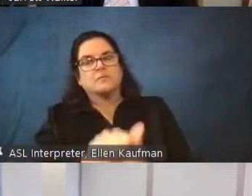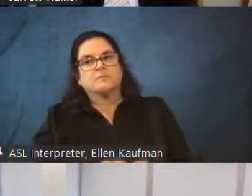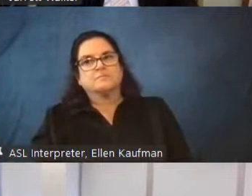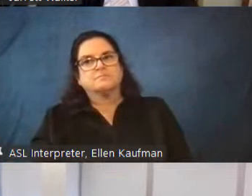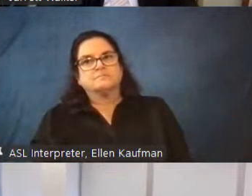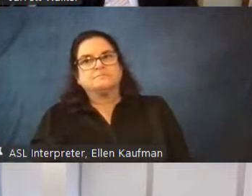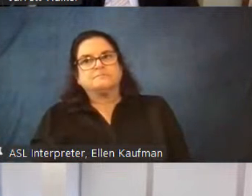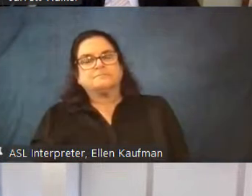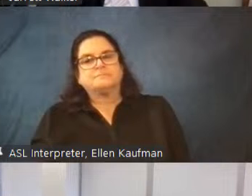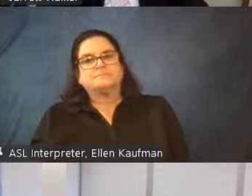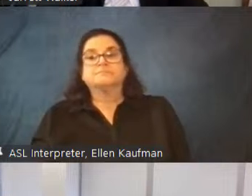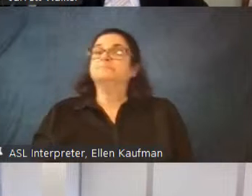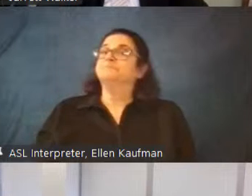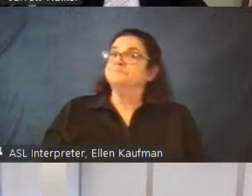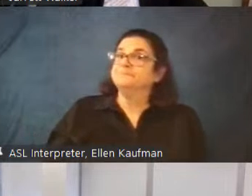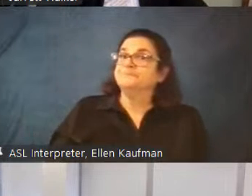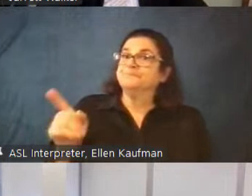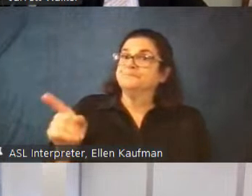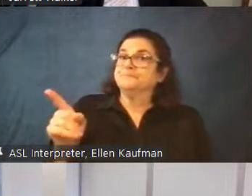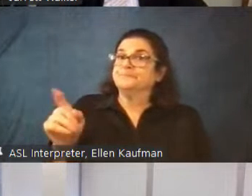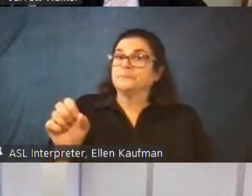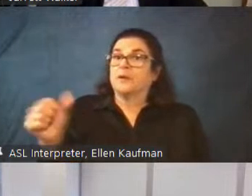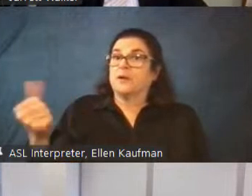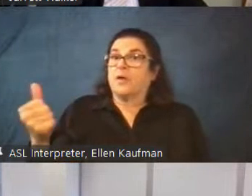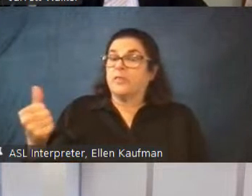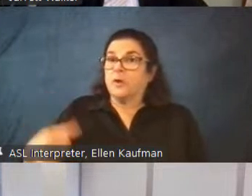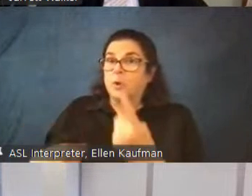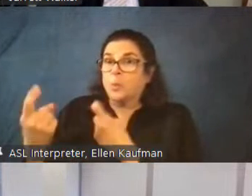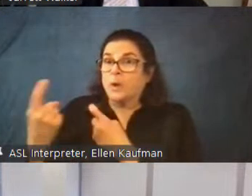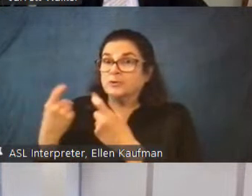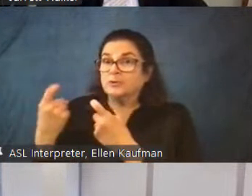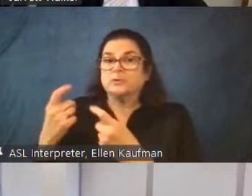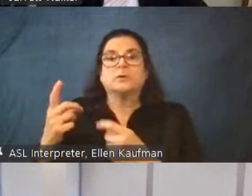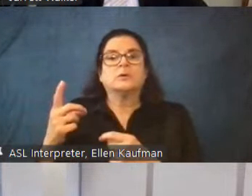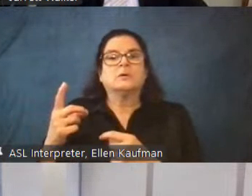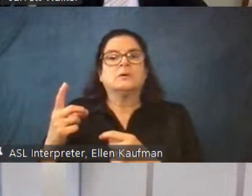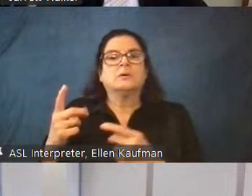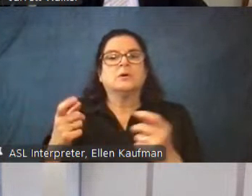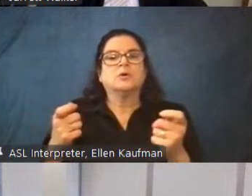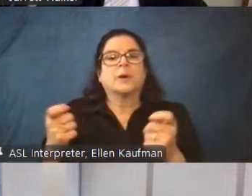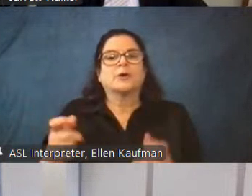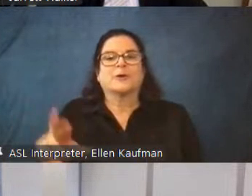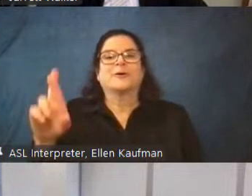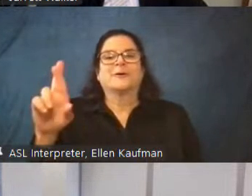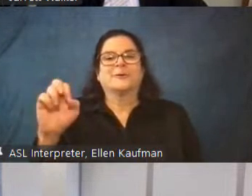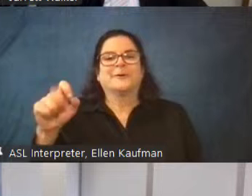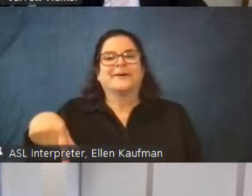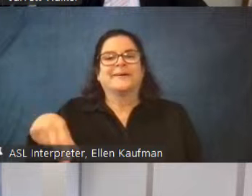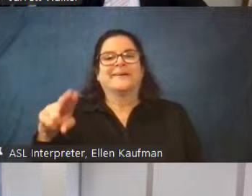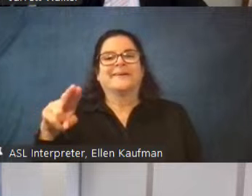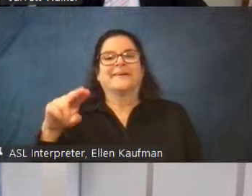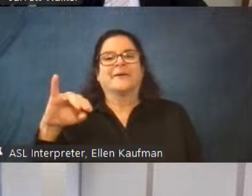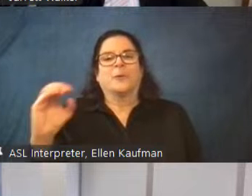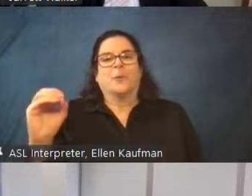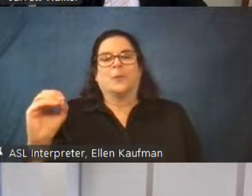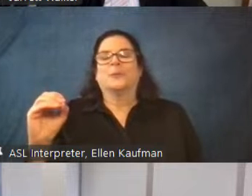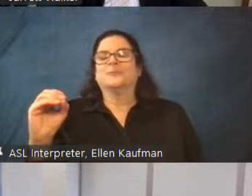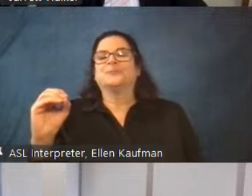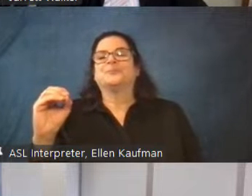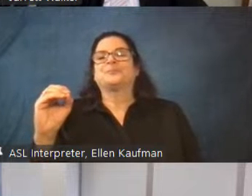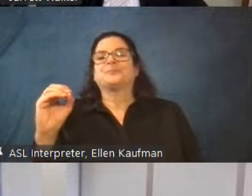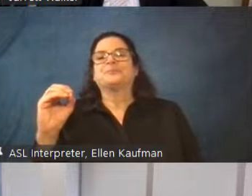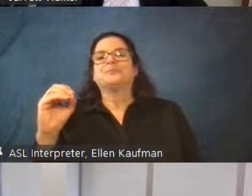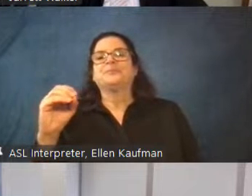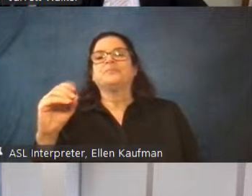Other questions or comments? Director Ricao? Just in the same line as President Carter was mentioning, there's